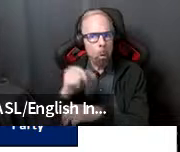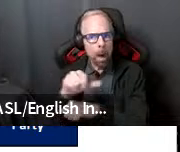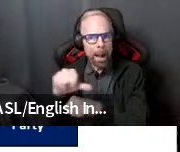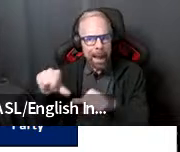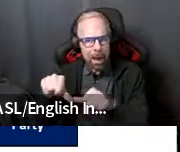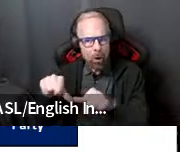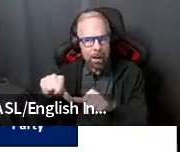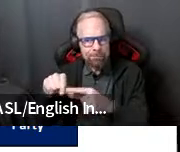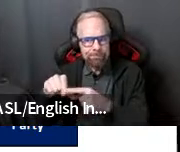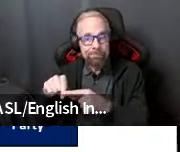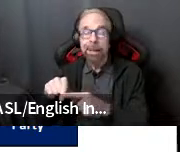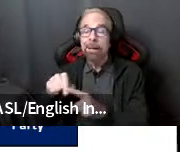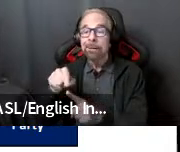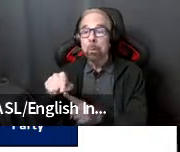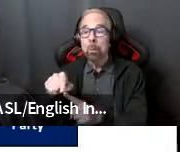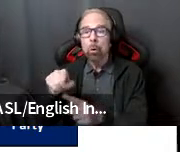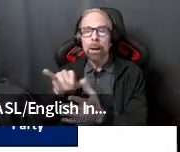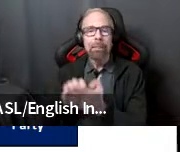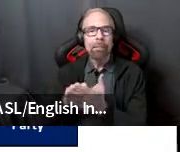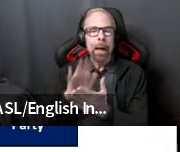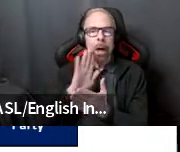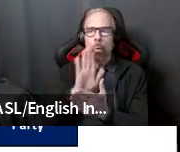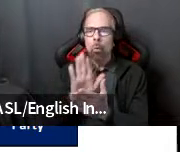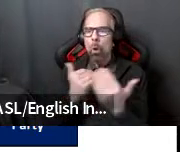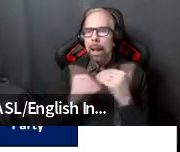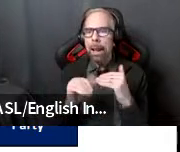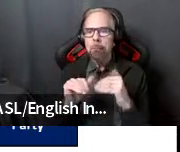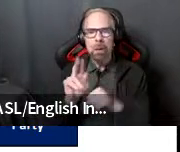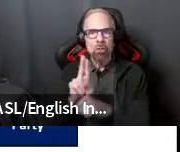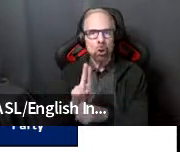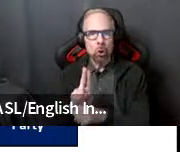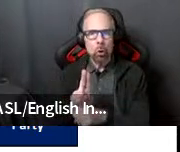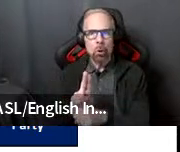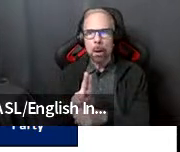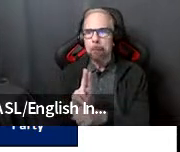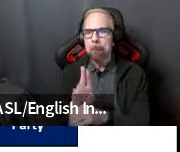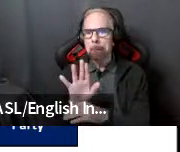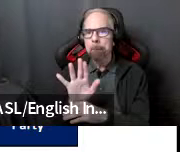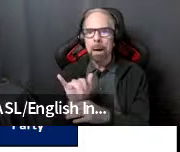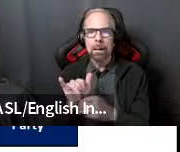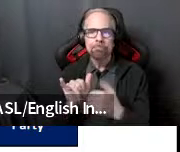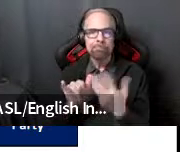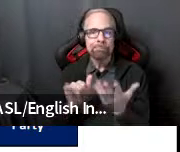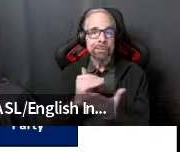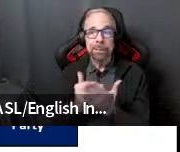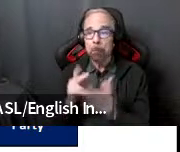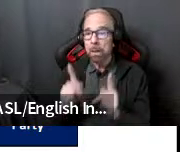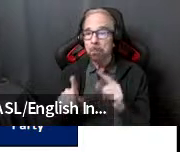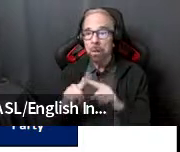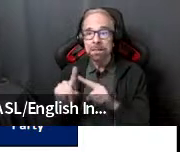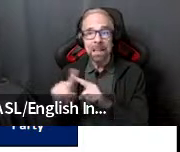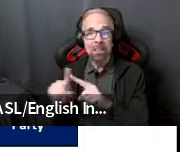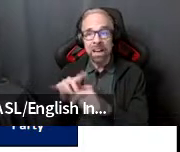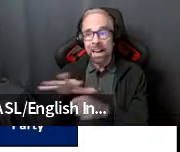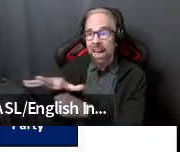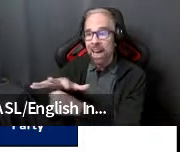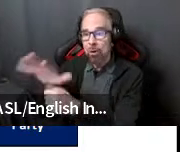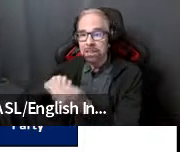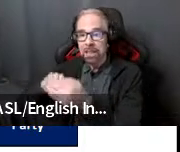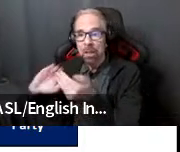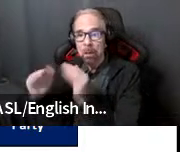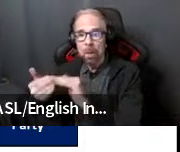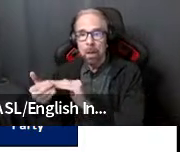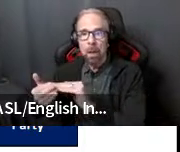it's going to limit the use by folks from different parts of our community. So I really appreciate. I